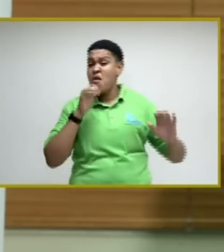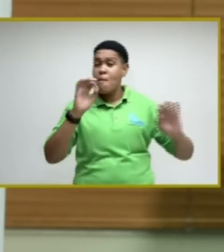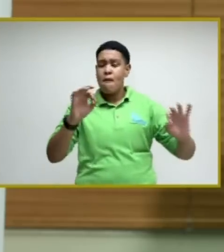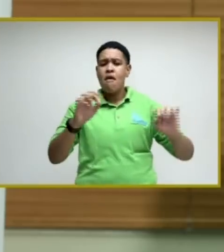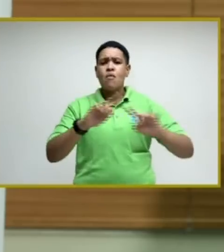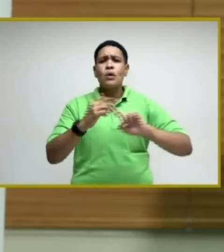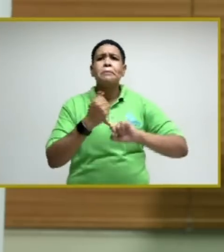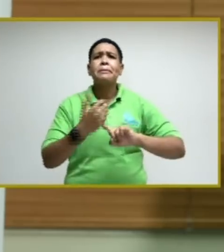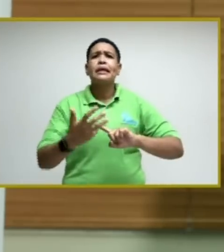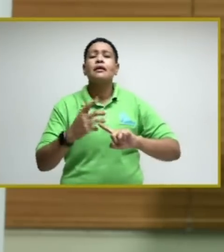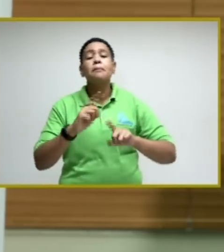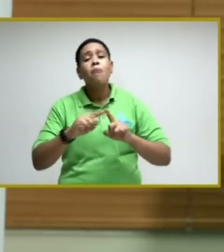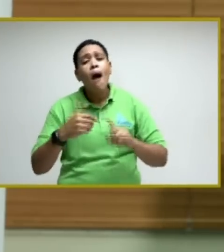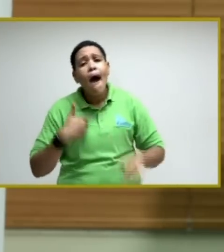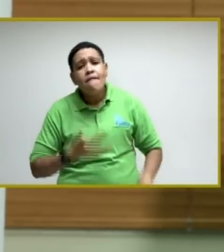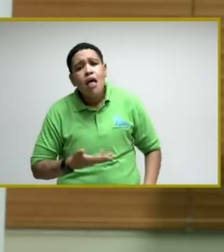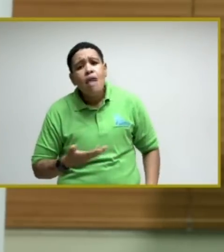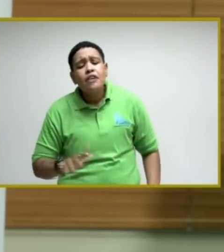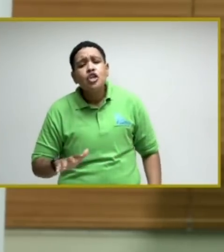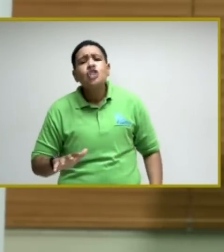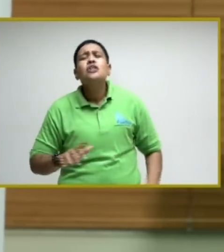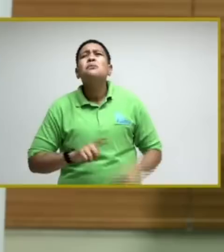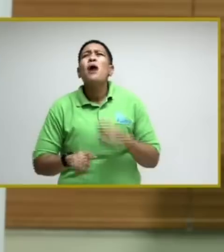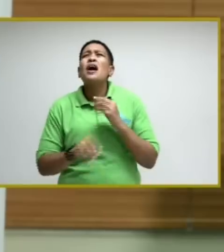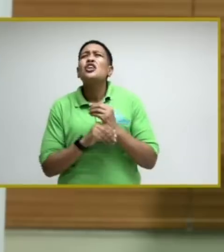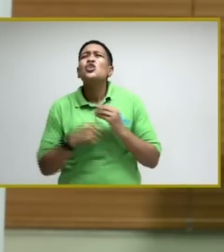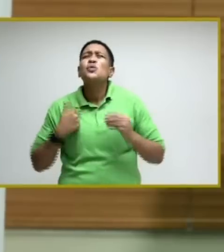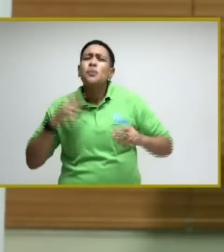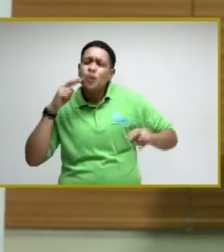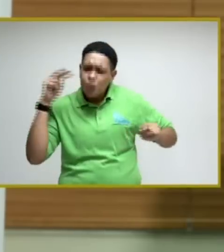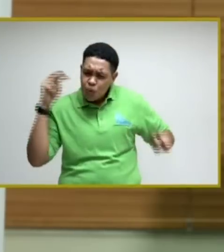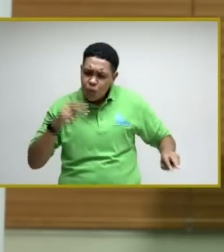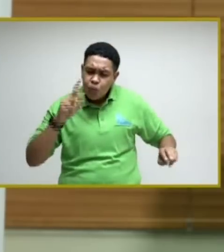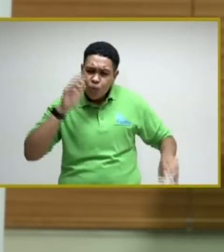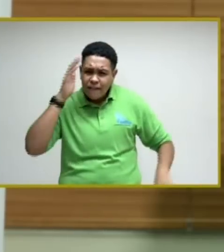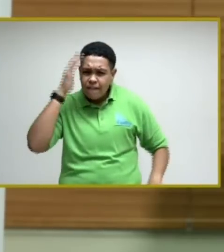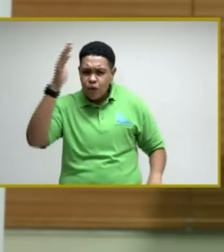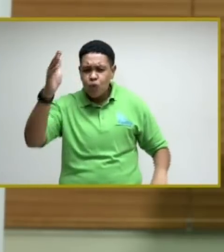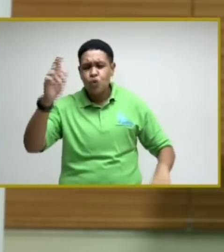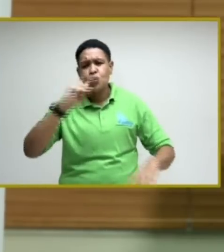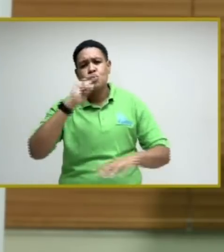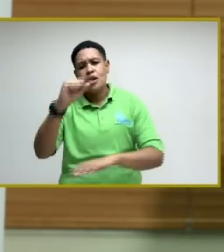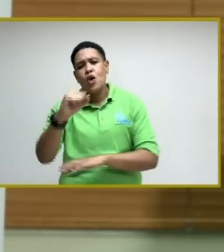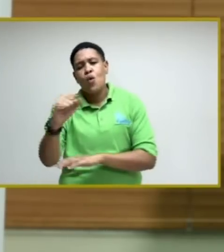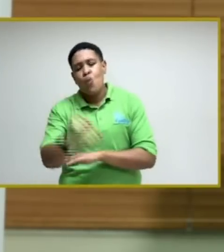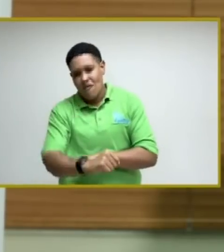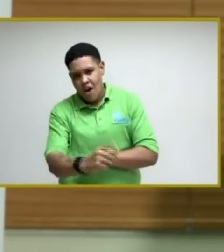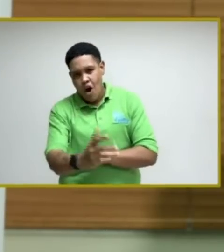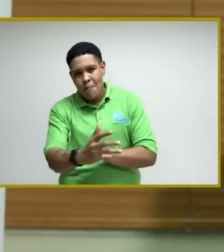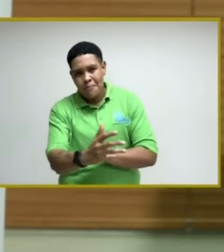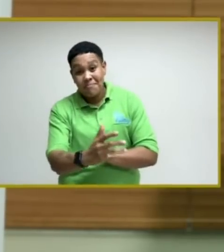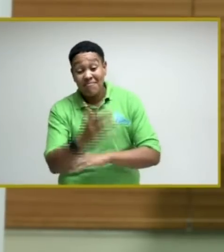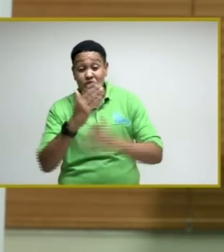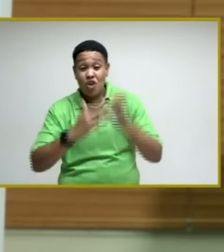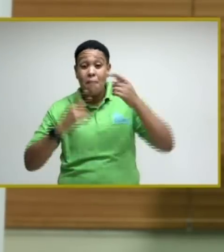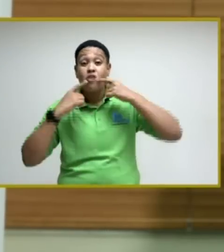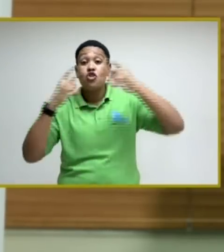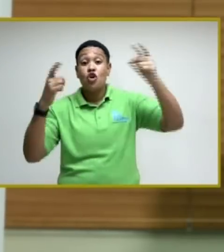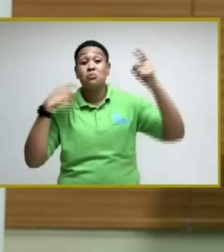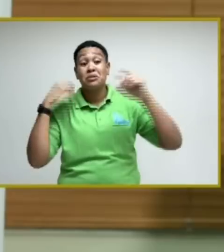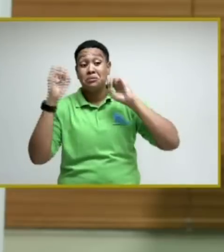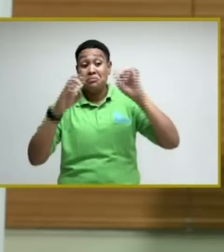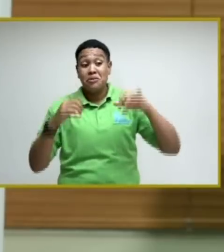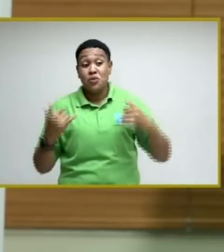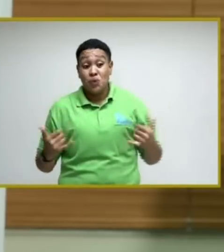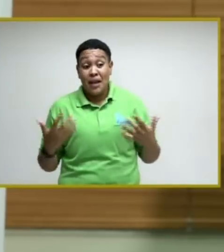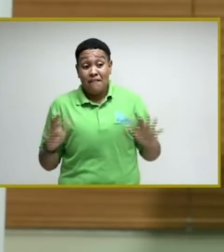one. But also that we are looking to the future to overcome. And some of the announcements we would have made,